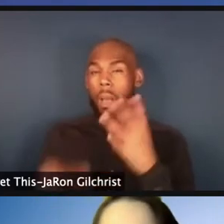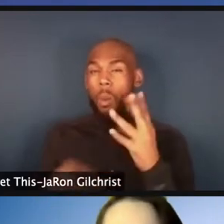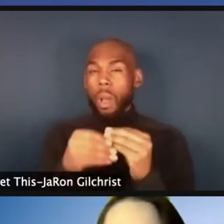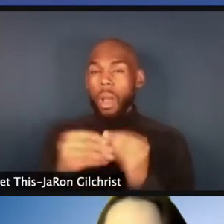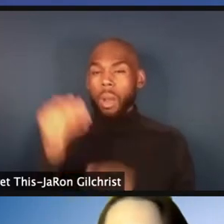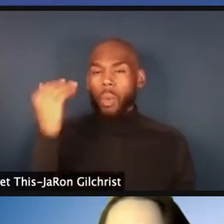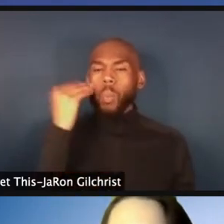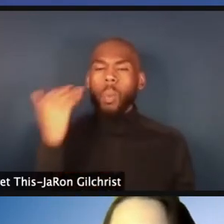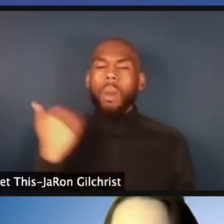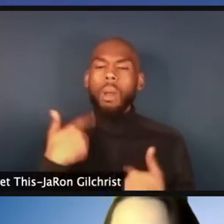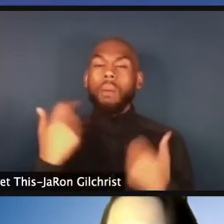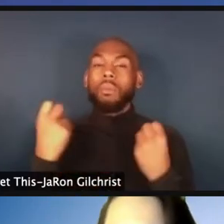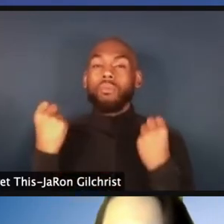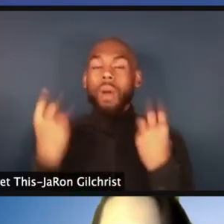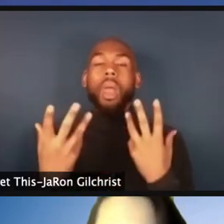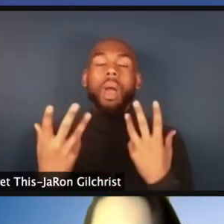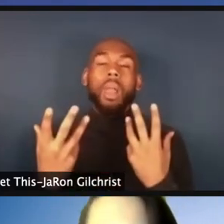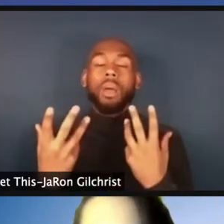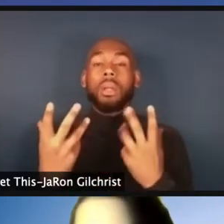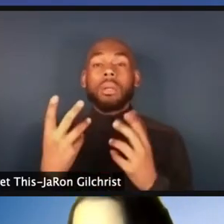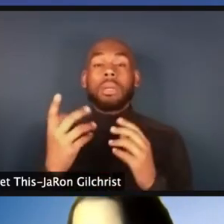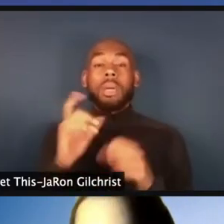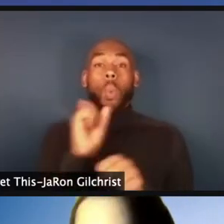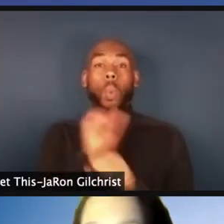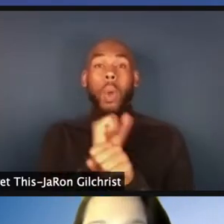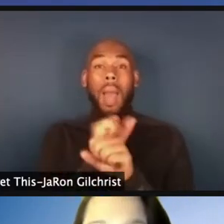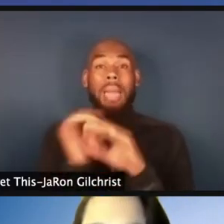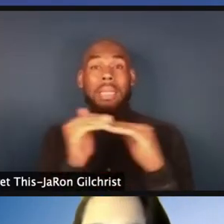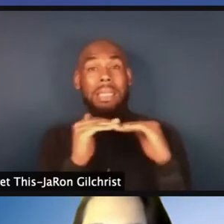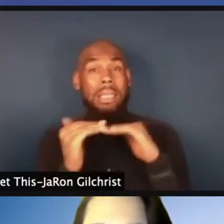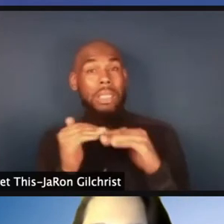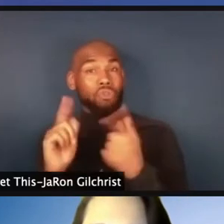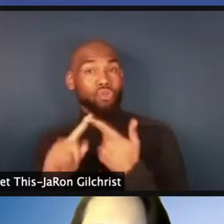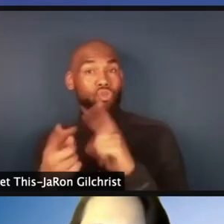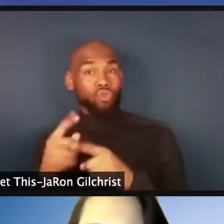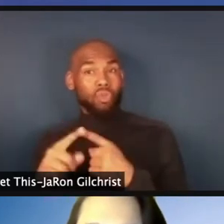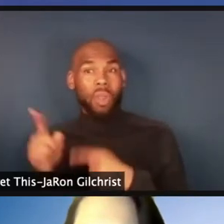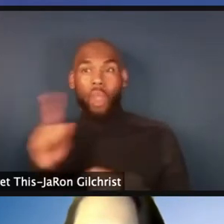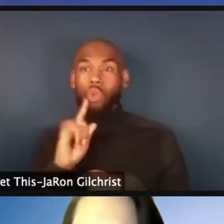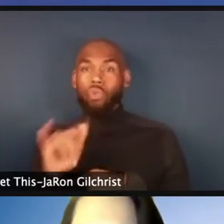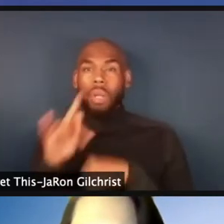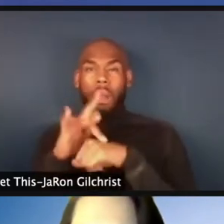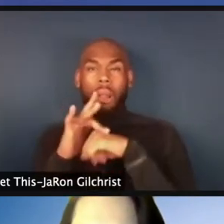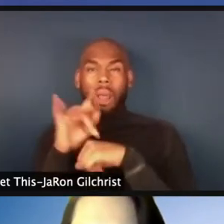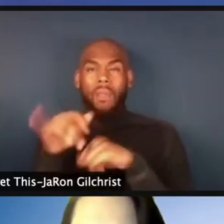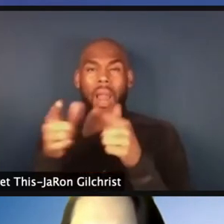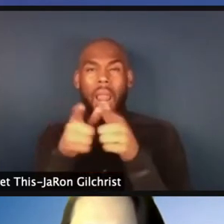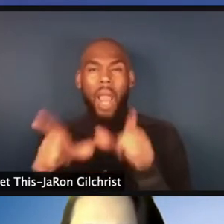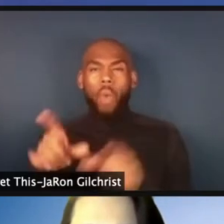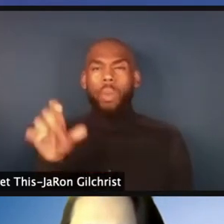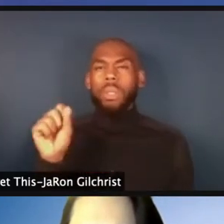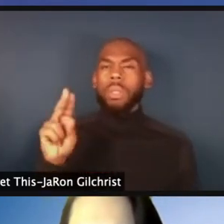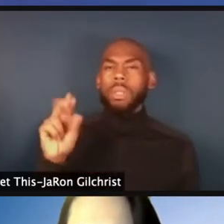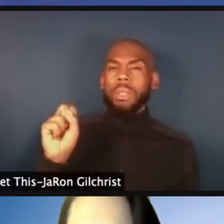there are a lot of colleagues and friends who really hold on to that language of sustainability and